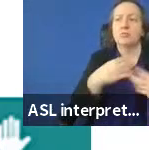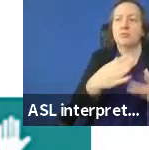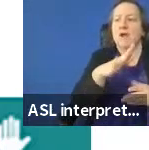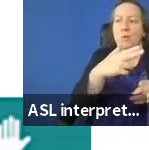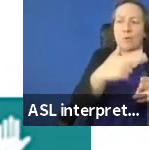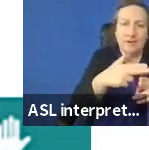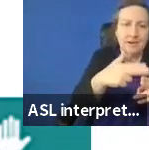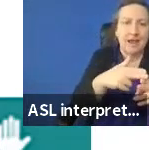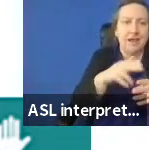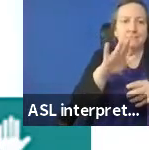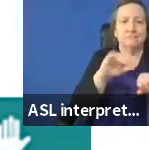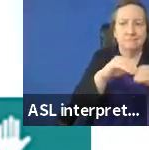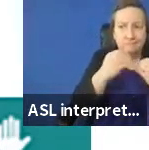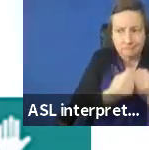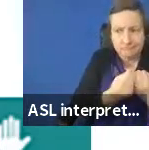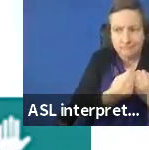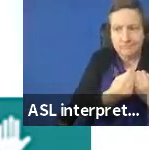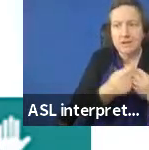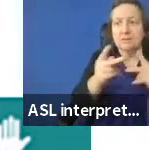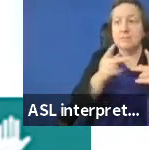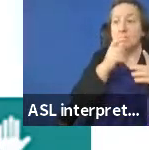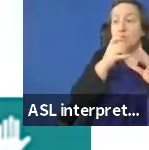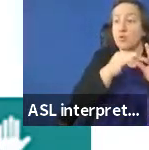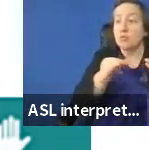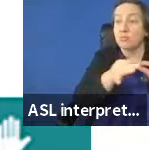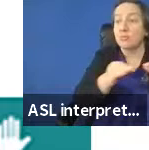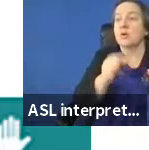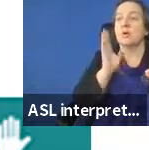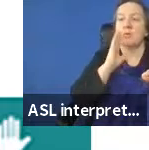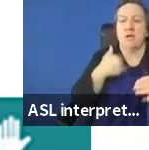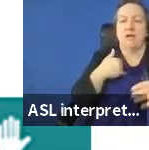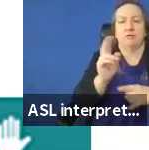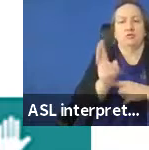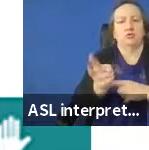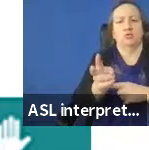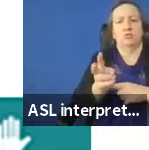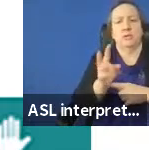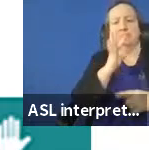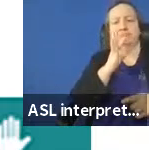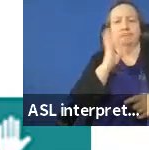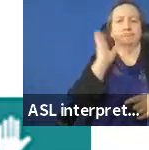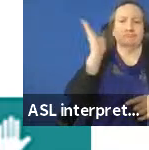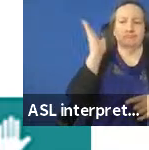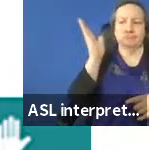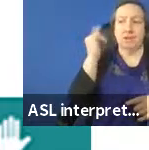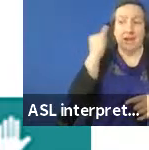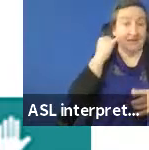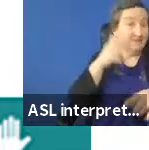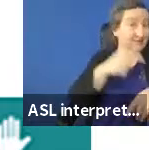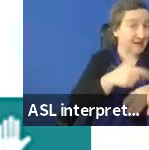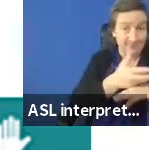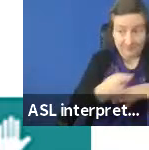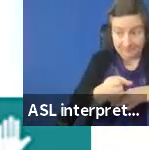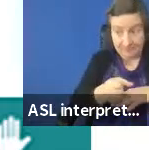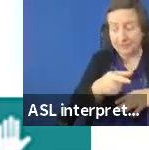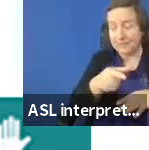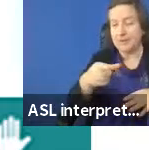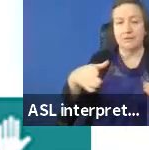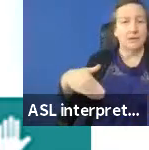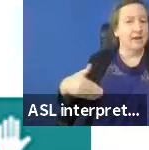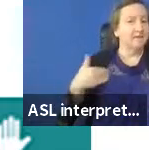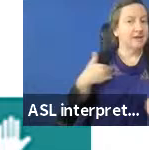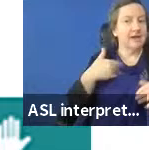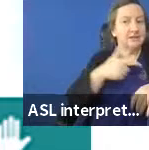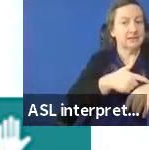affiliation. Commentators will be given 2 minutes to speak. And if we run out of time and you have not had a chance